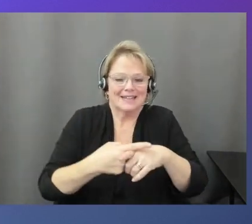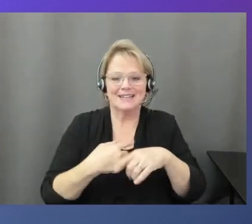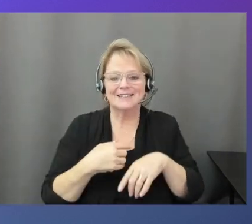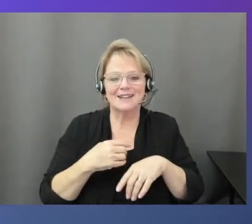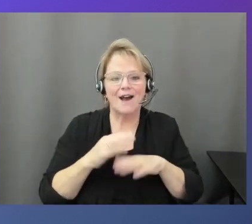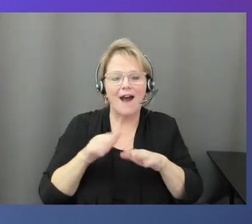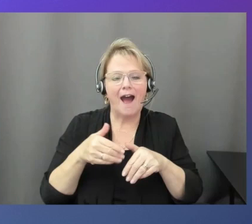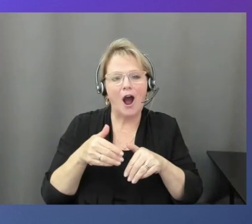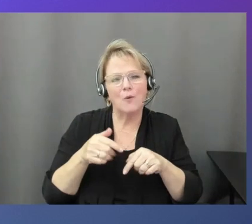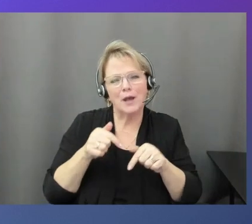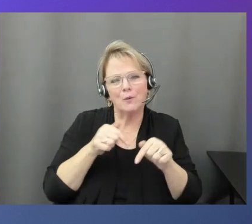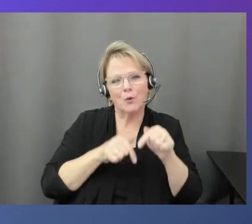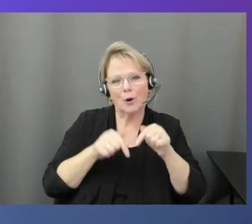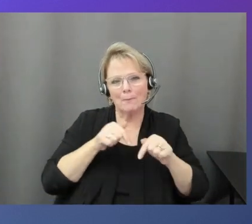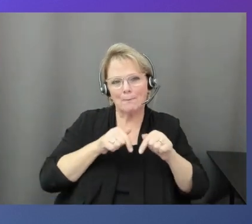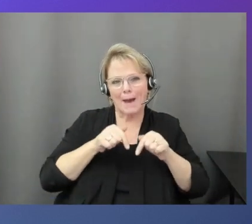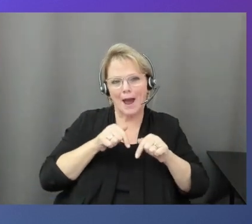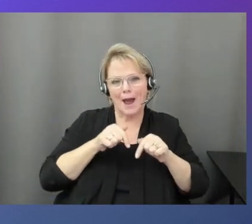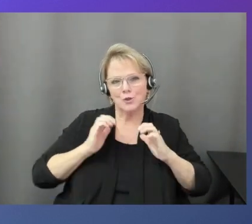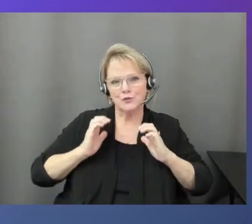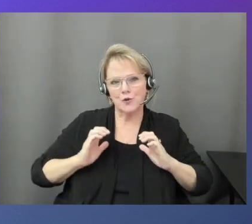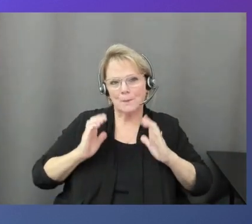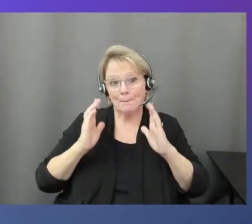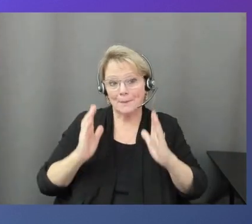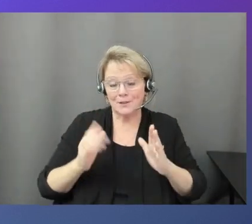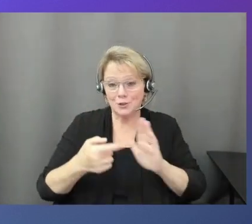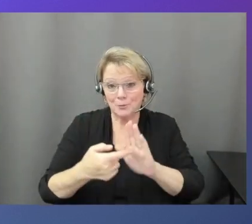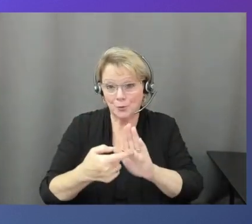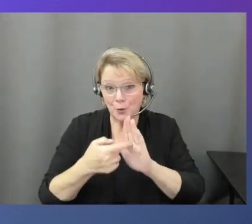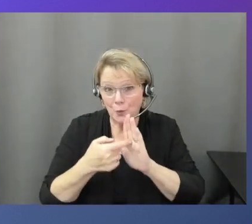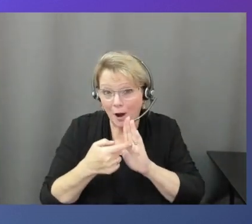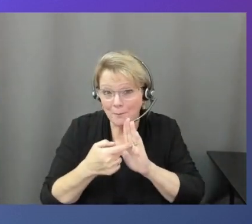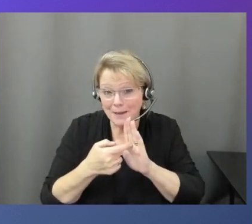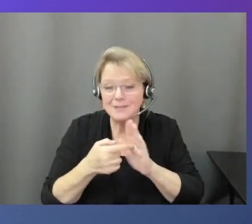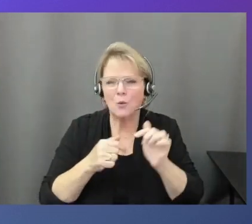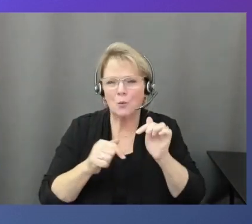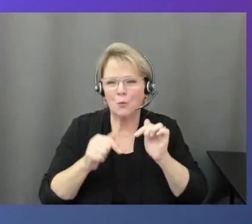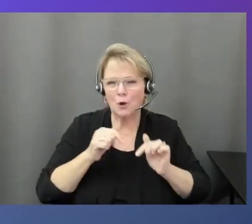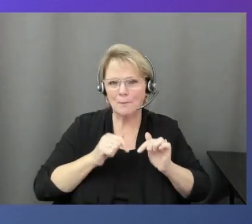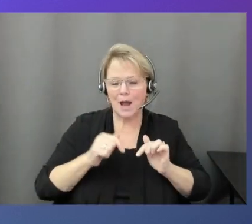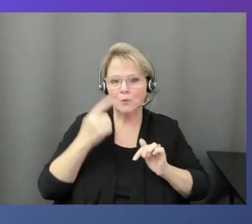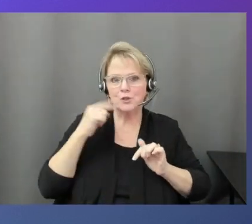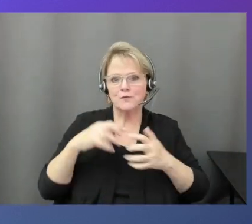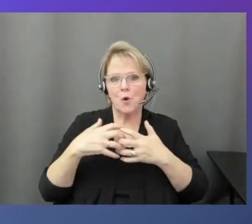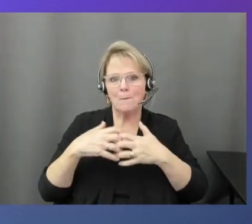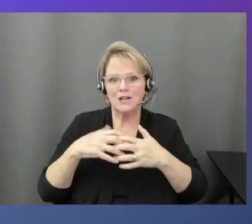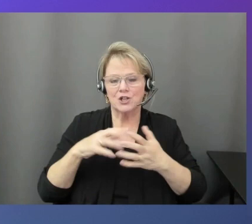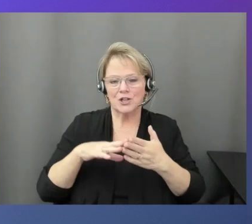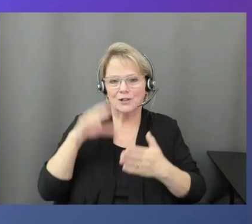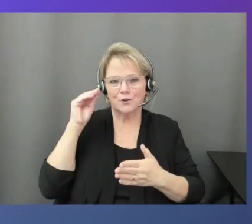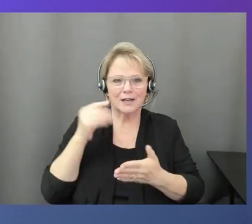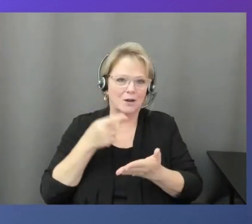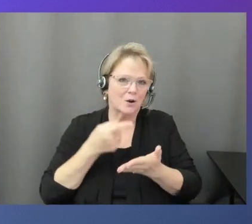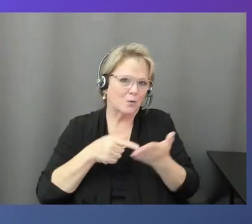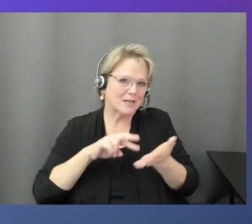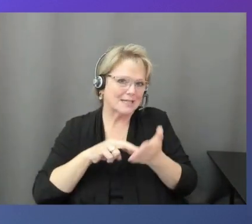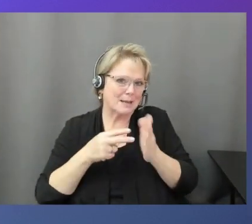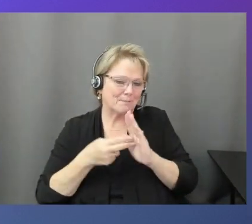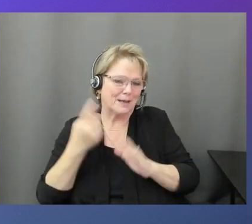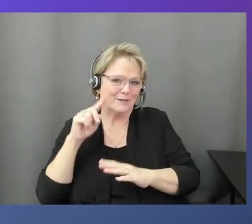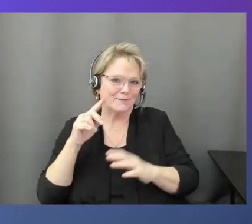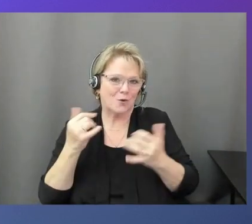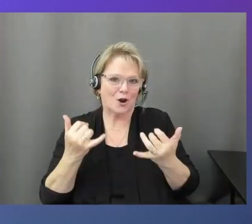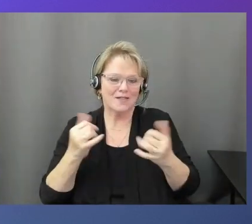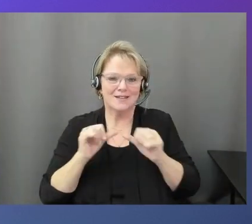to try to figure out how do you do machine learning at the edge and what does this mean for the AWS cloud continuum as a whole? So just to let you know,